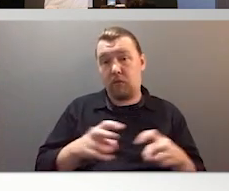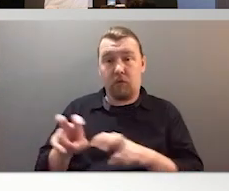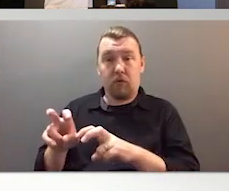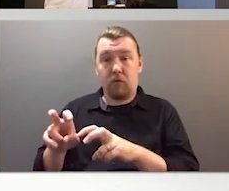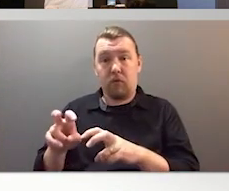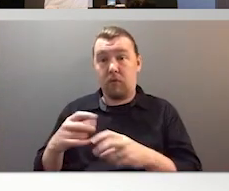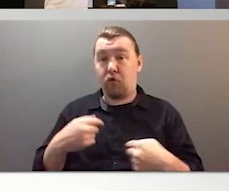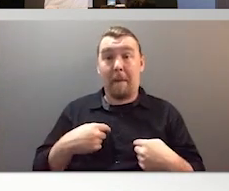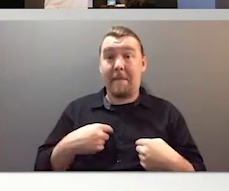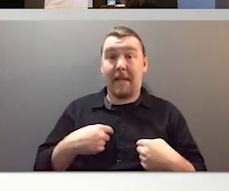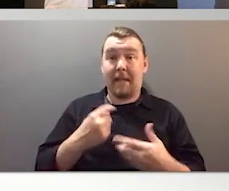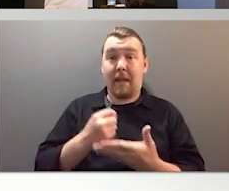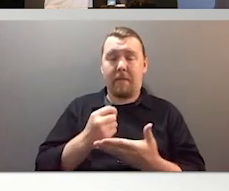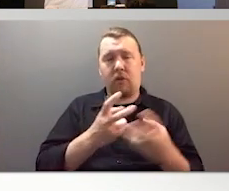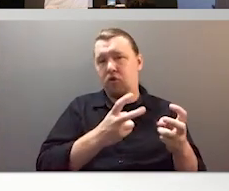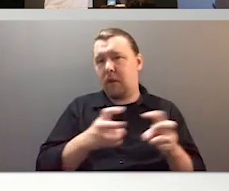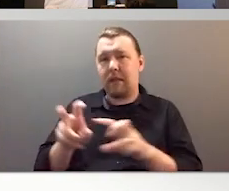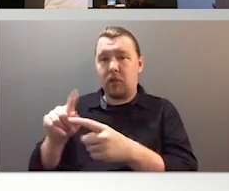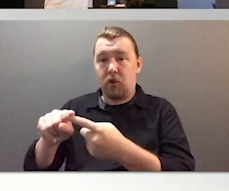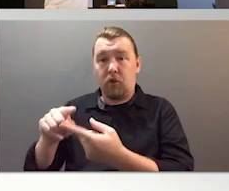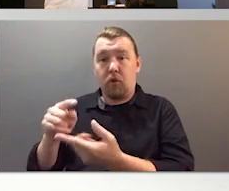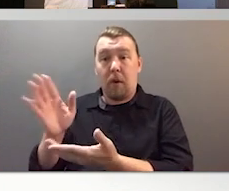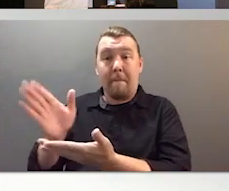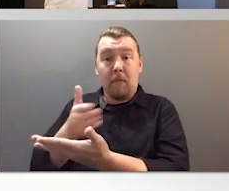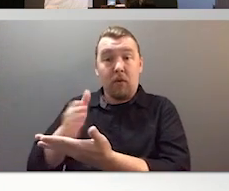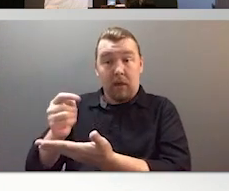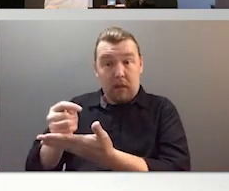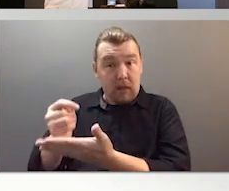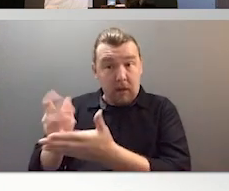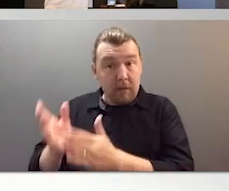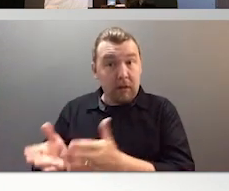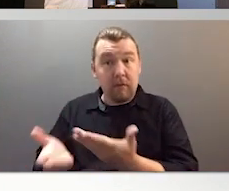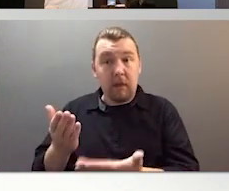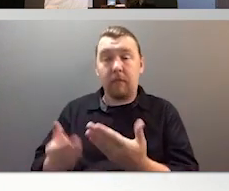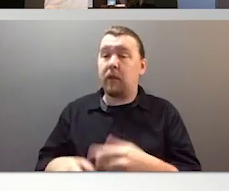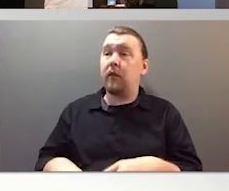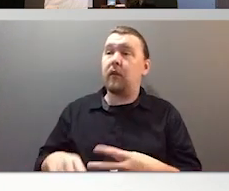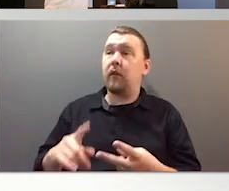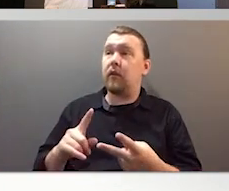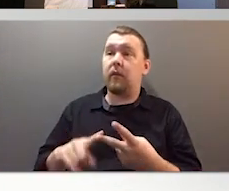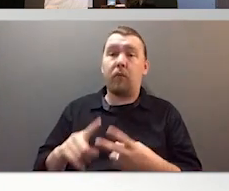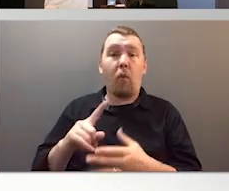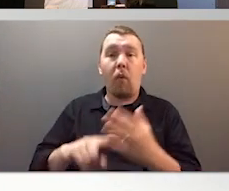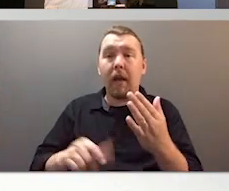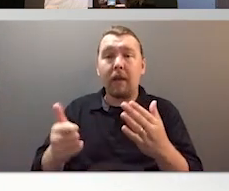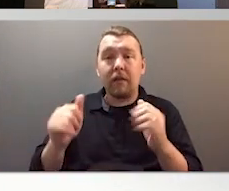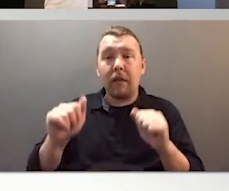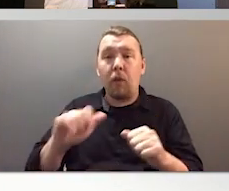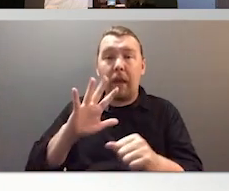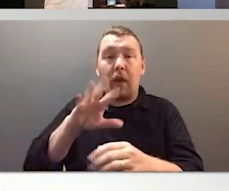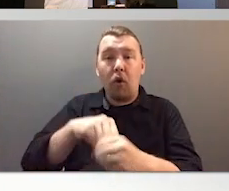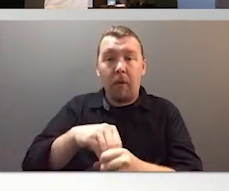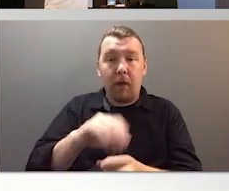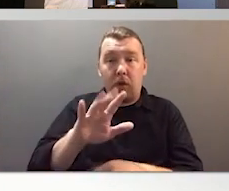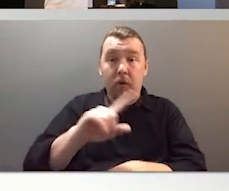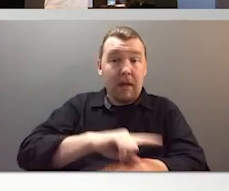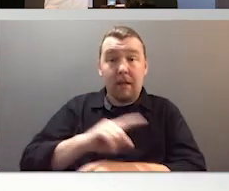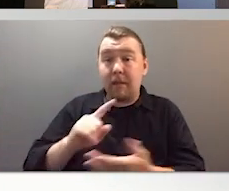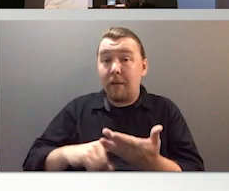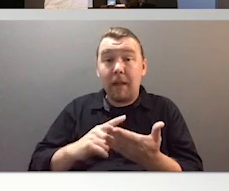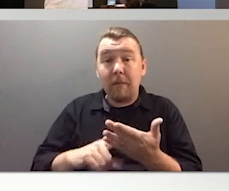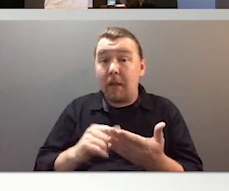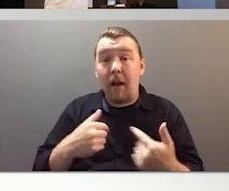sometimes it's not me. So who can I refer out to that may be a better fit? I'm not afraid to